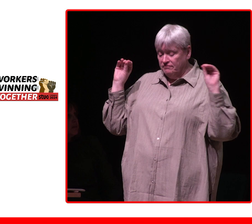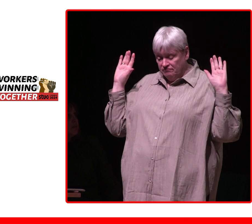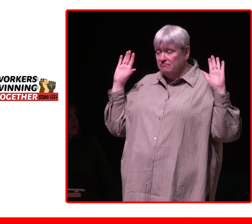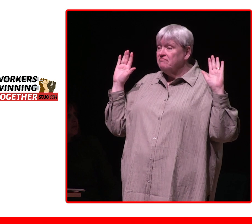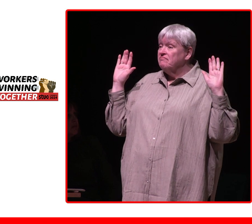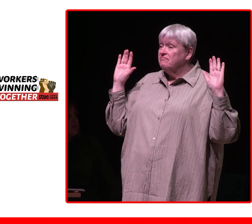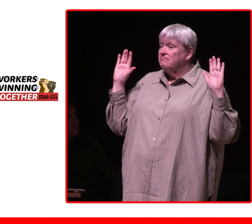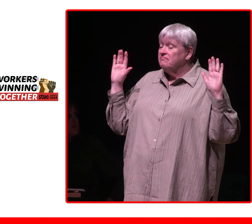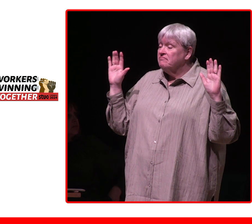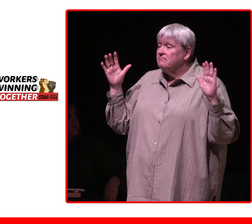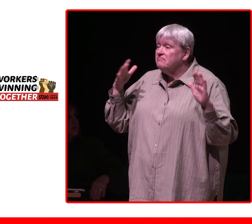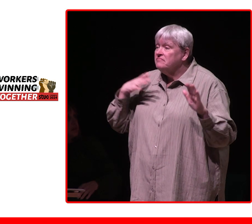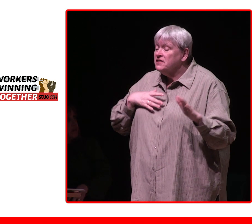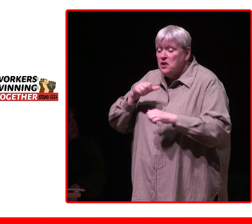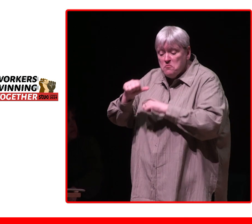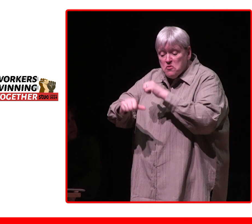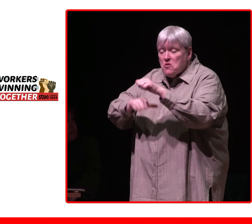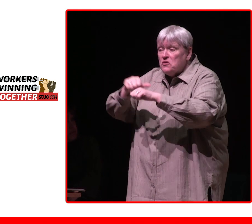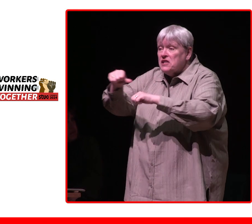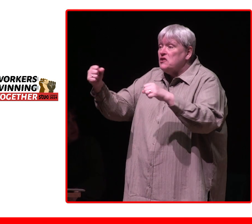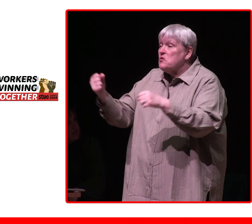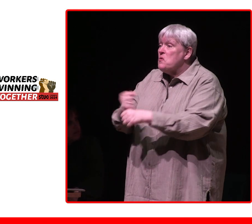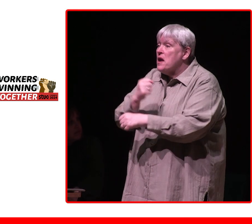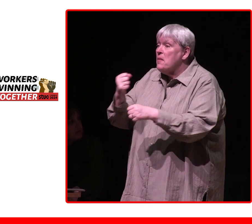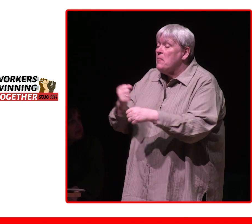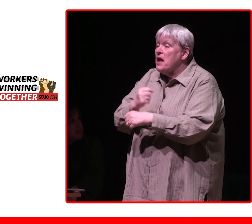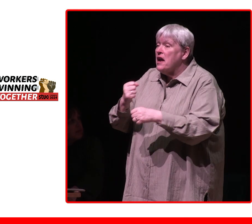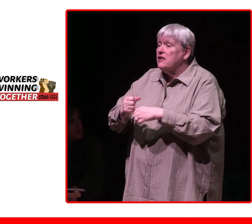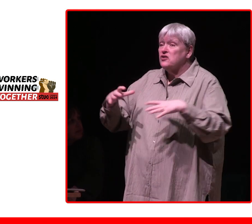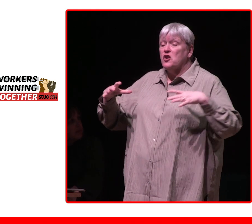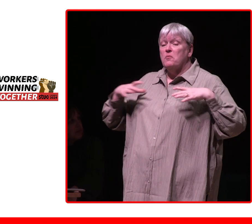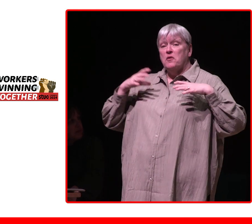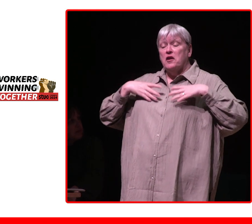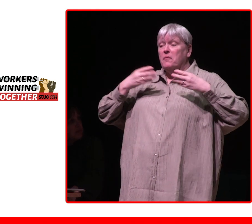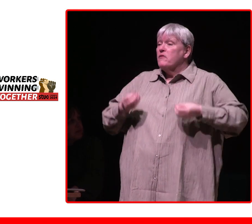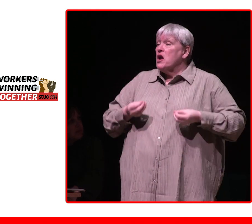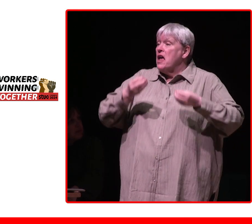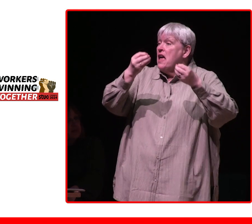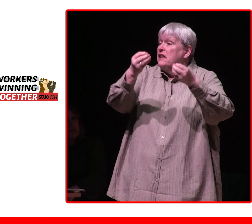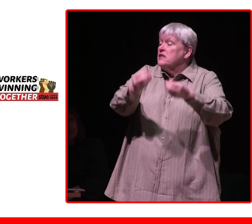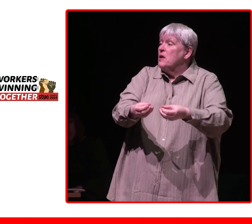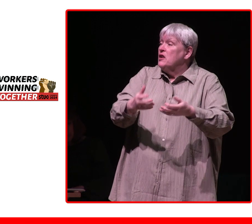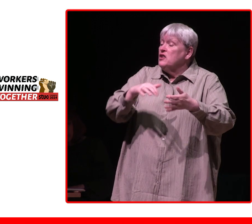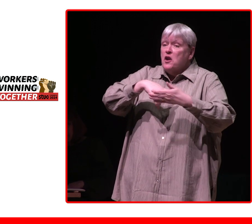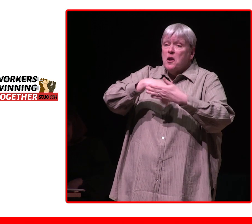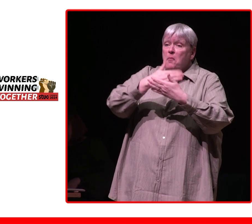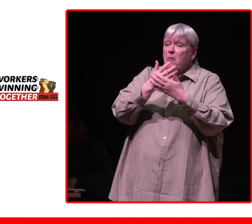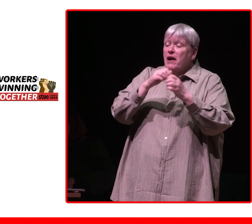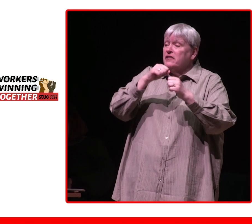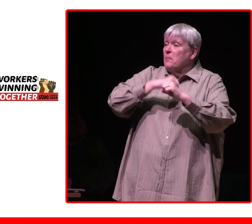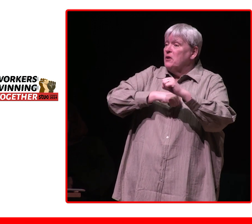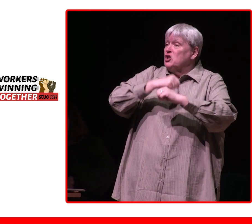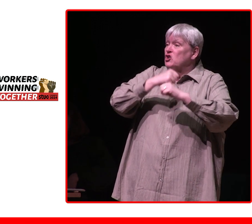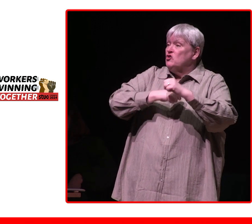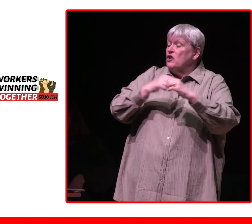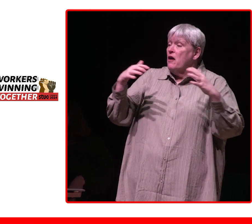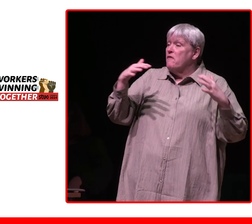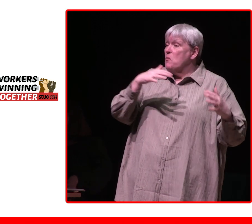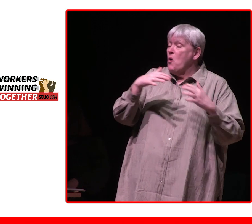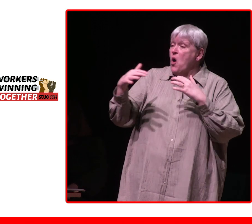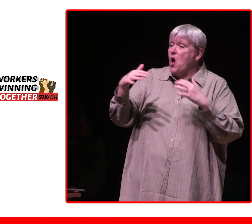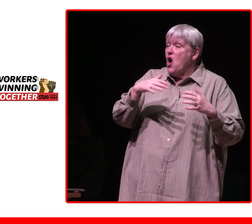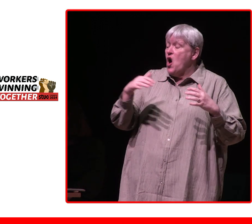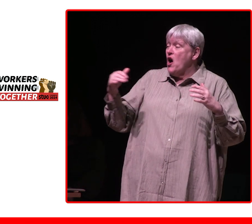when they were required to process repairs or prepare them for export, the parts of the machinery of war whose fighter engines